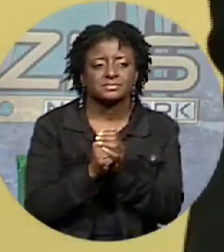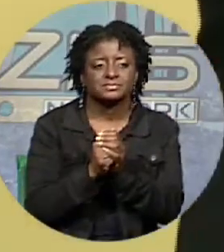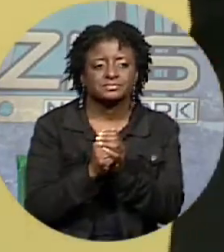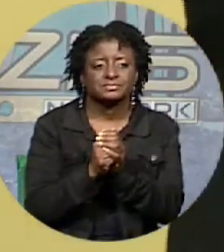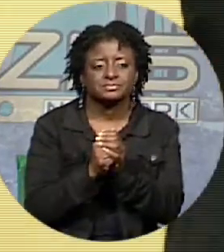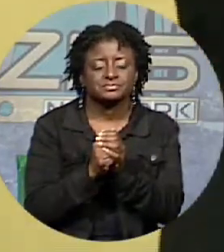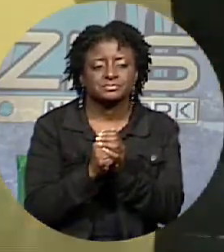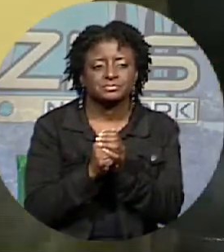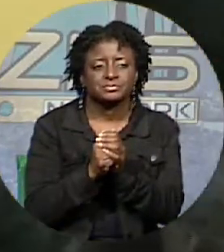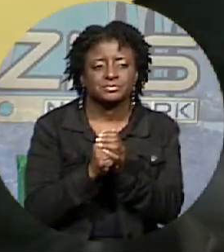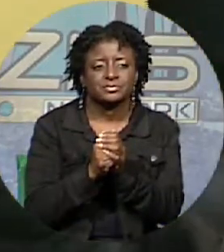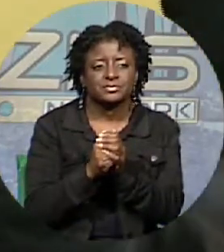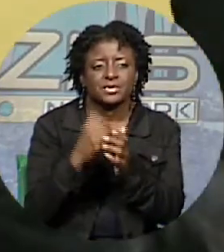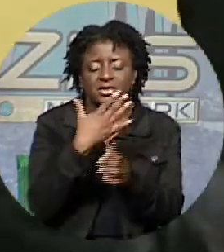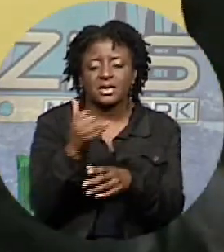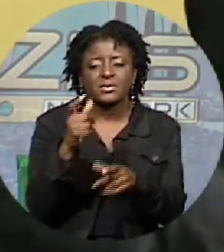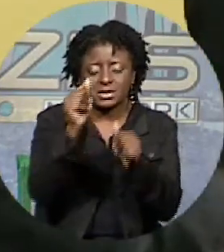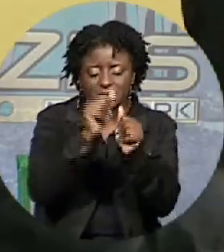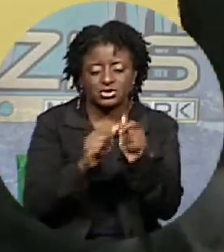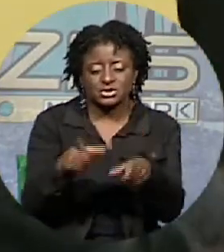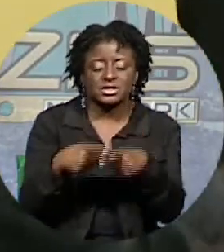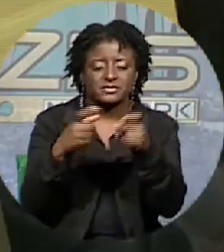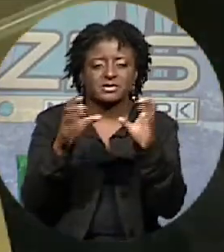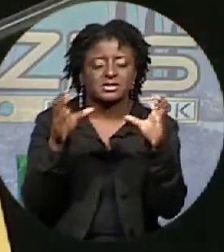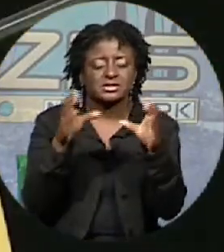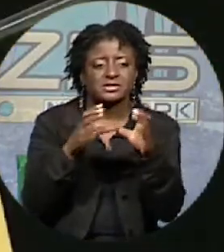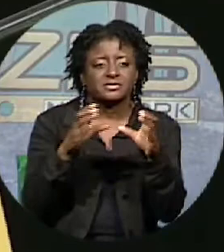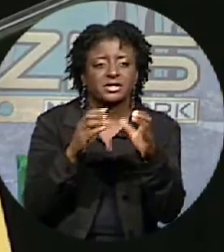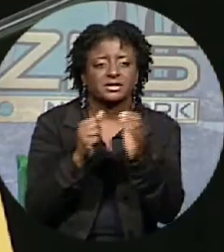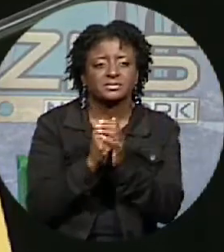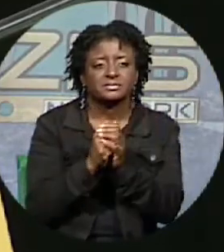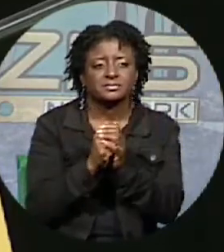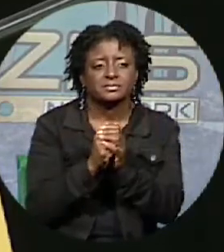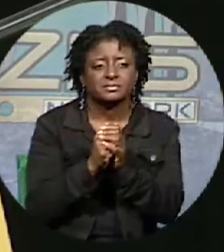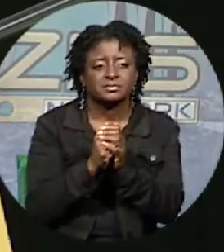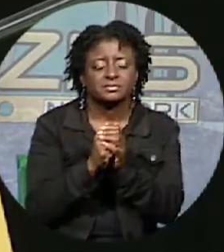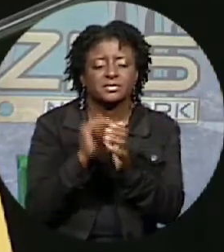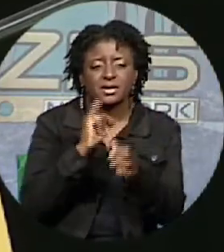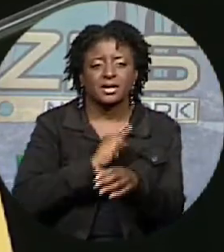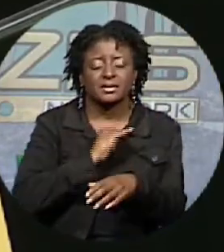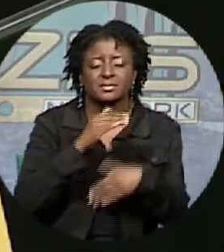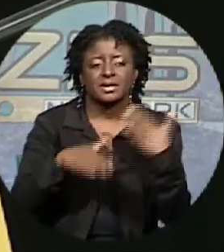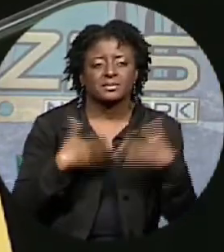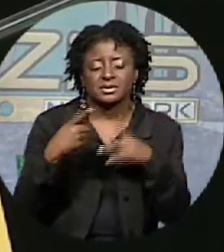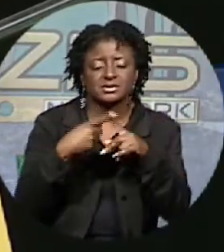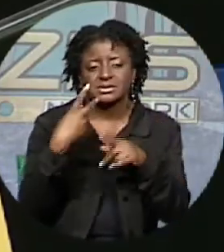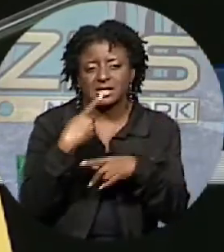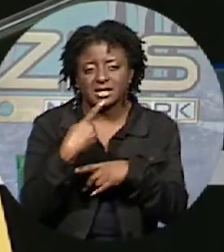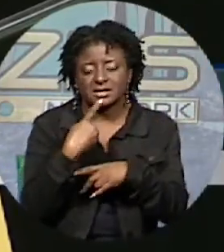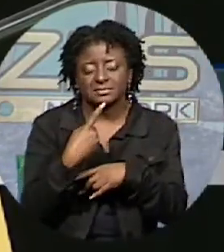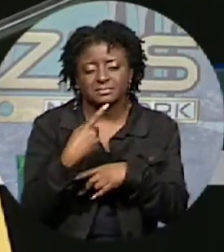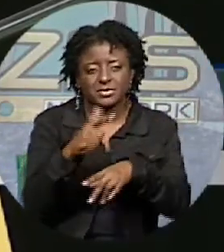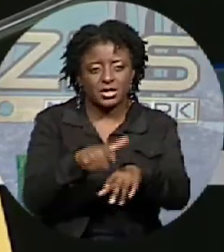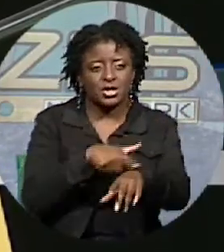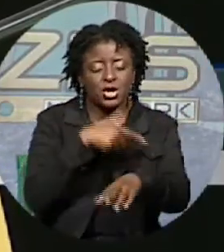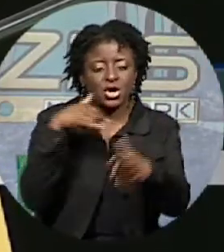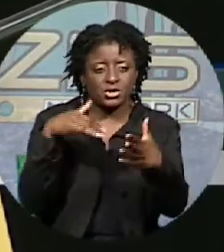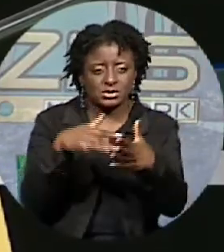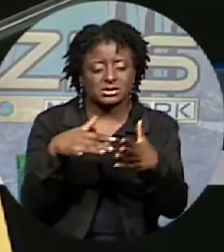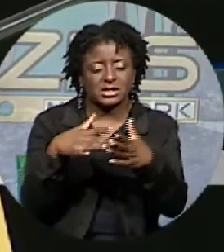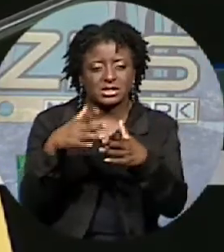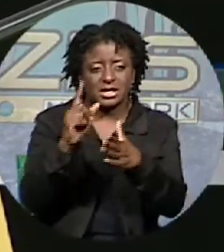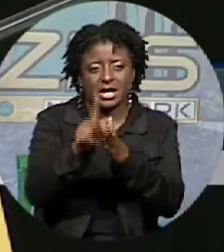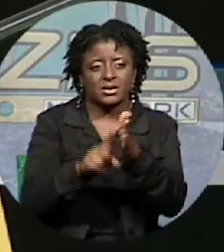group. They were each presented with their certificates. I am elated to say the long study hours, daily exams, and drills are